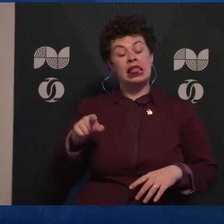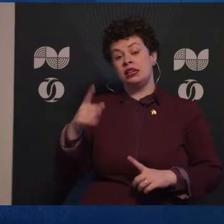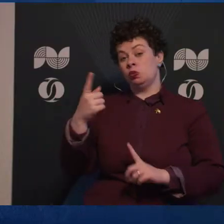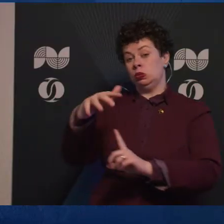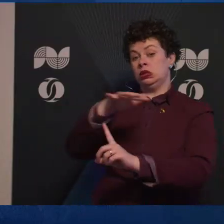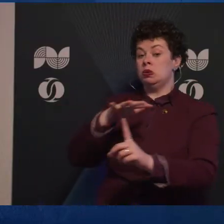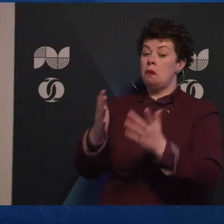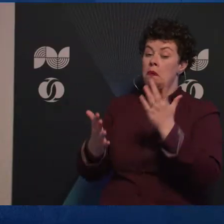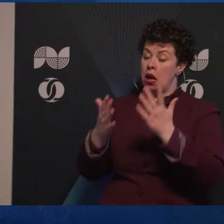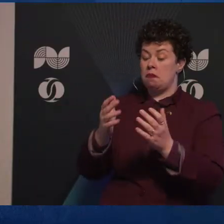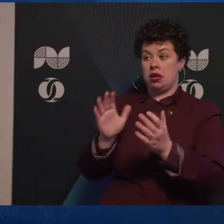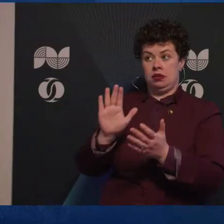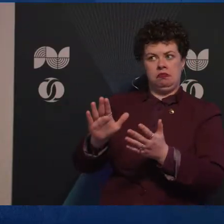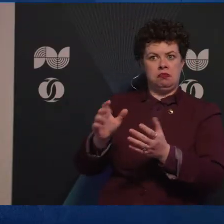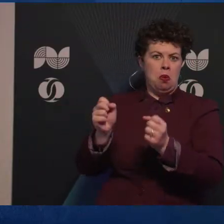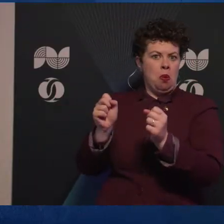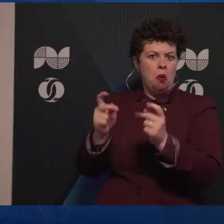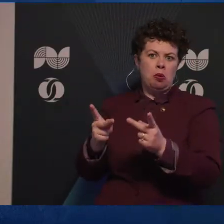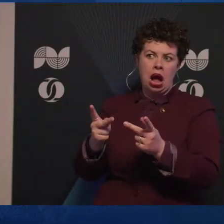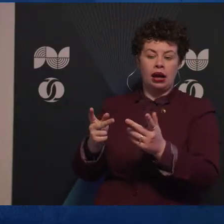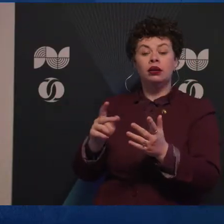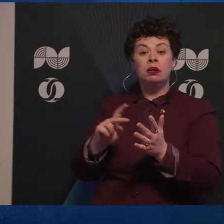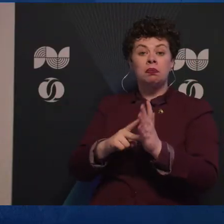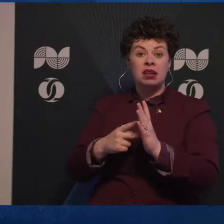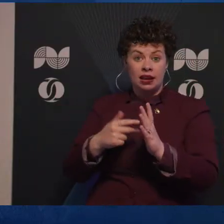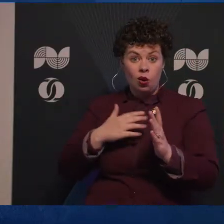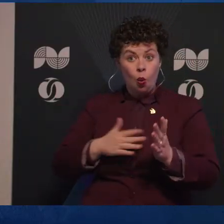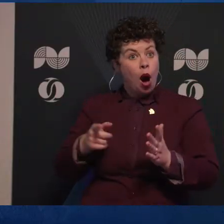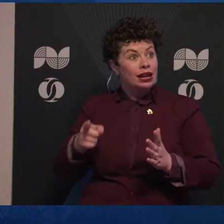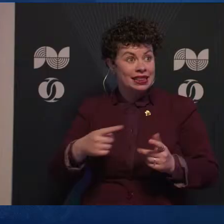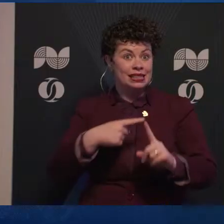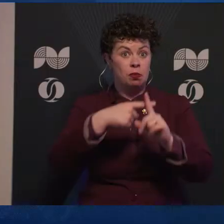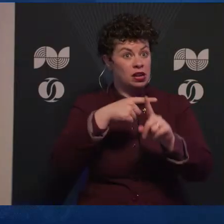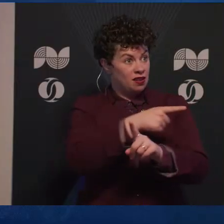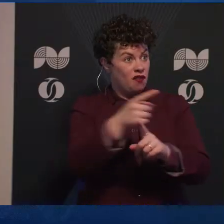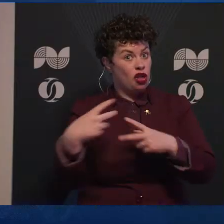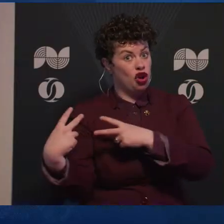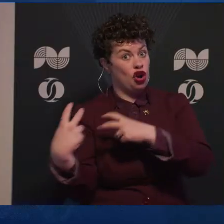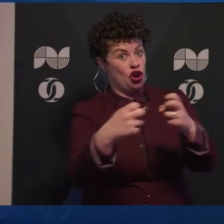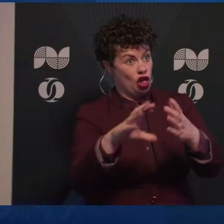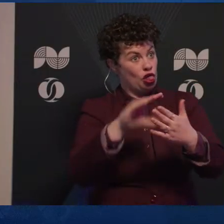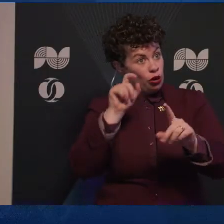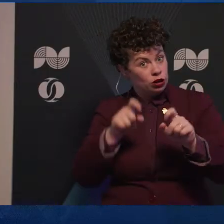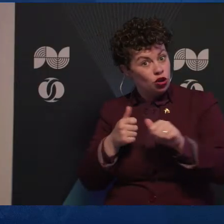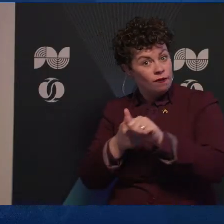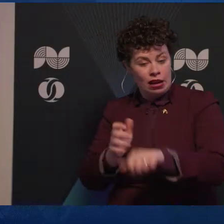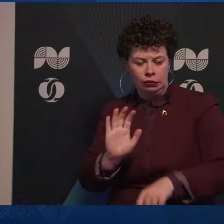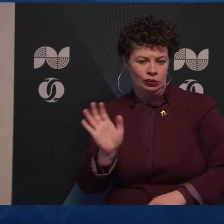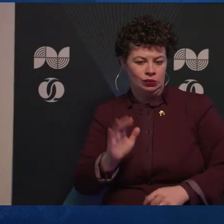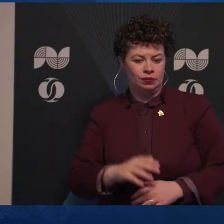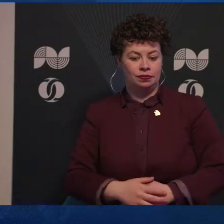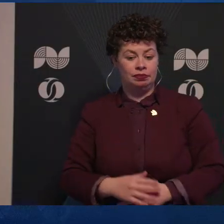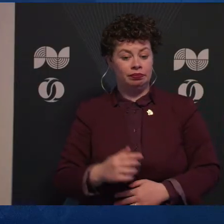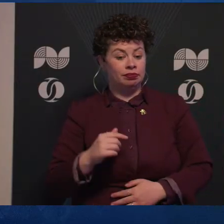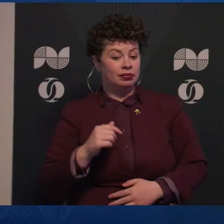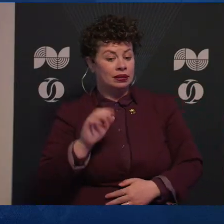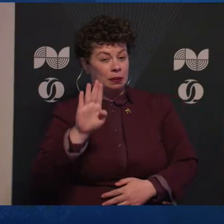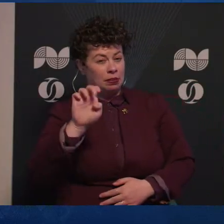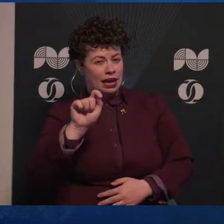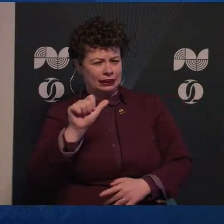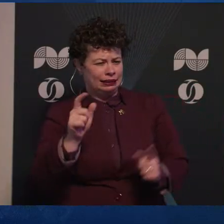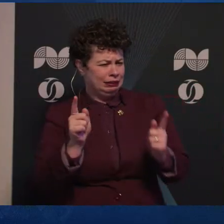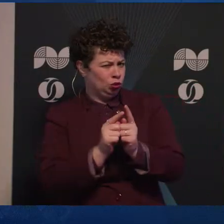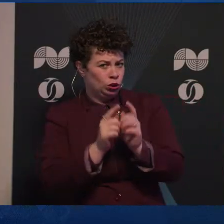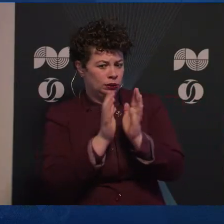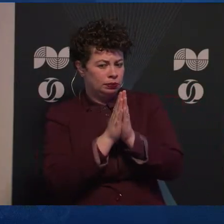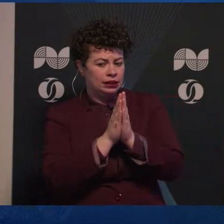been justified does not lead me to want to generally endorse this as a principle. Beata, briefly, if you may. I